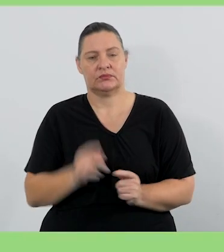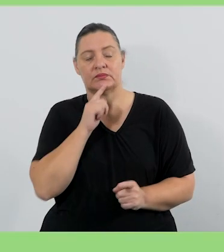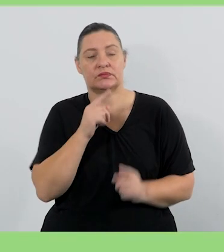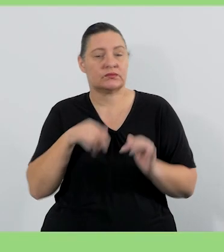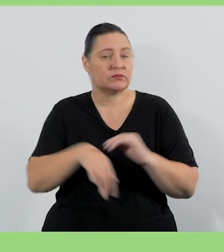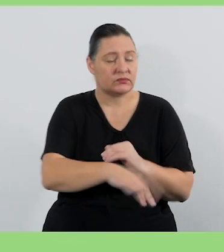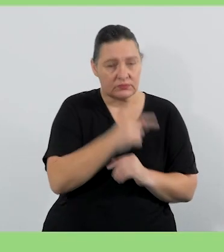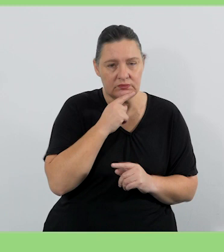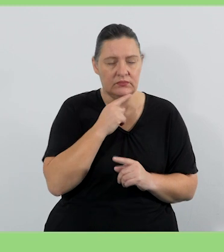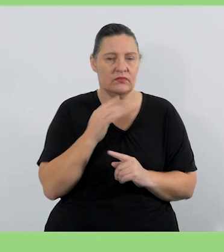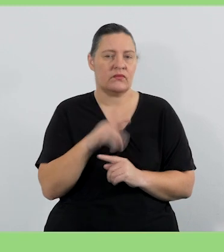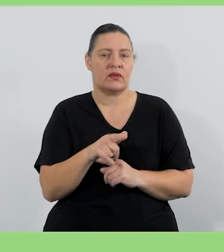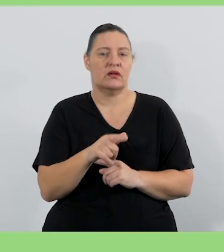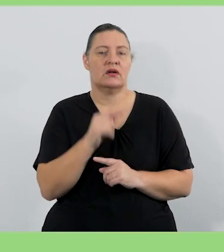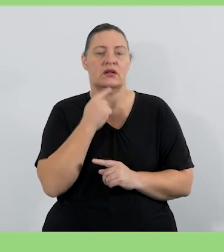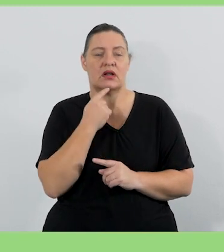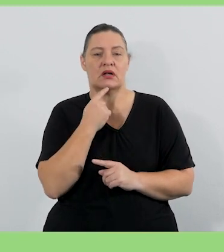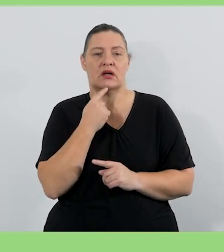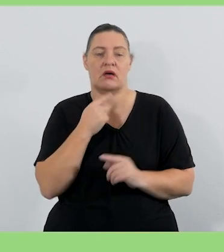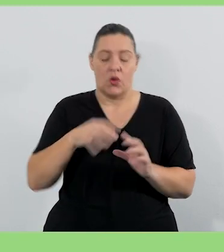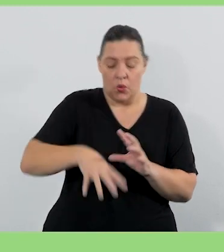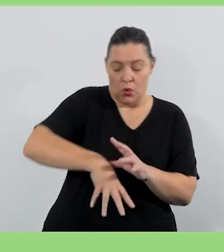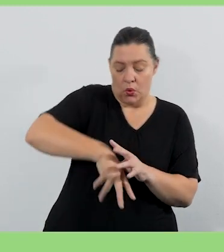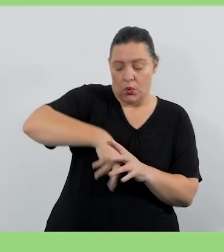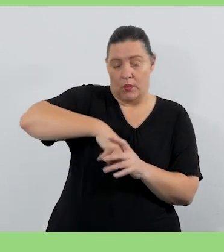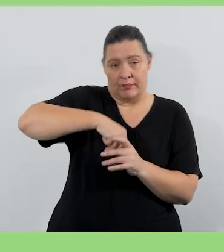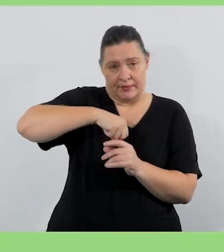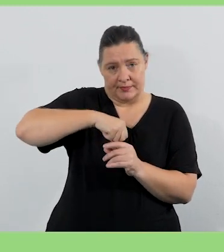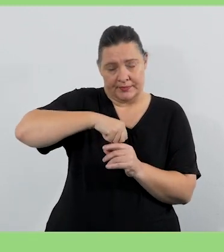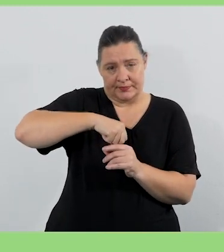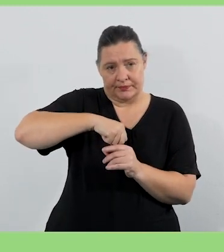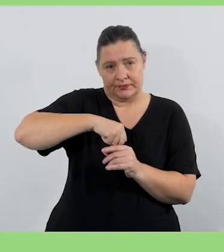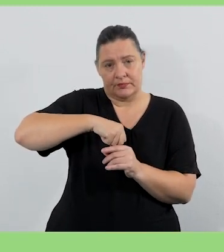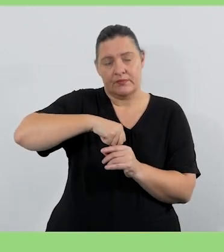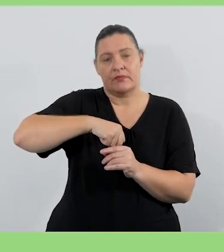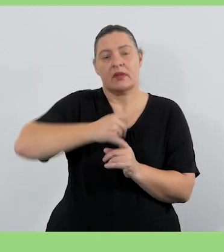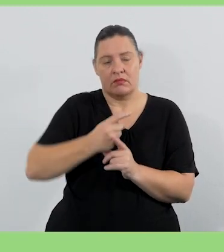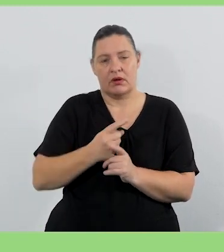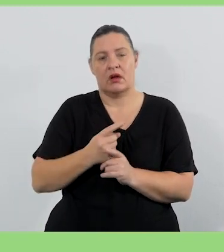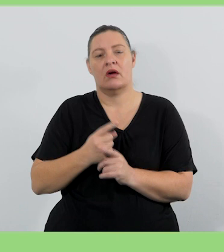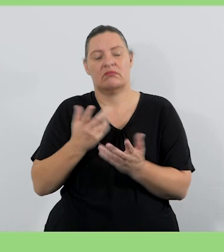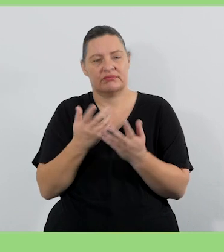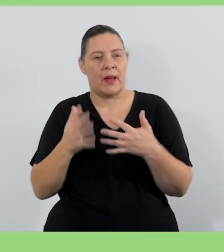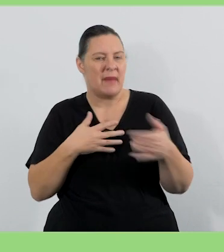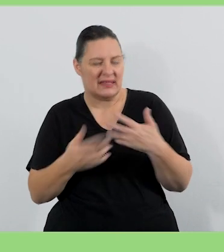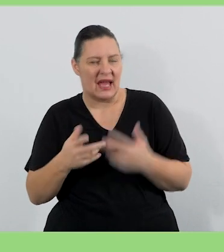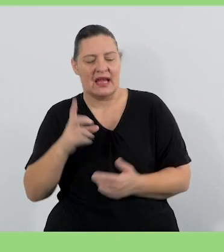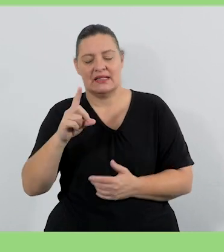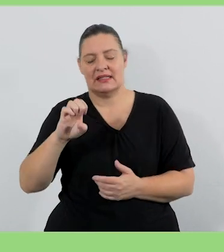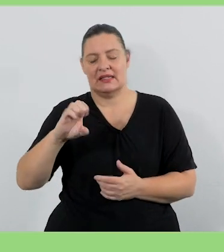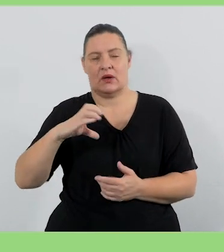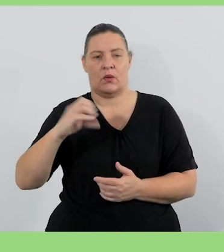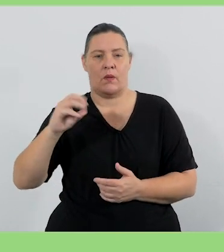The roots of the plants will then absorb the nutrients that are decomposed matter, like I've